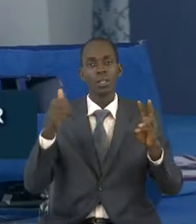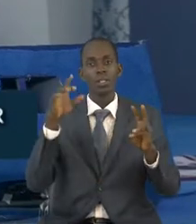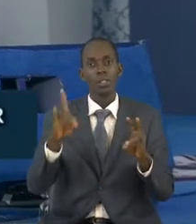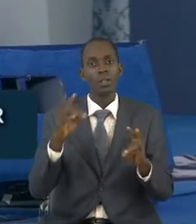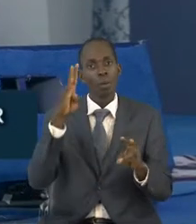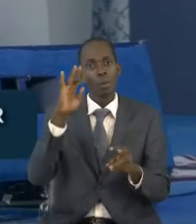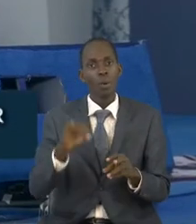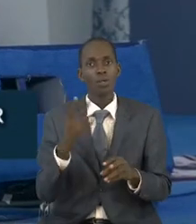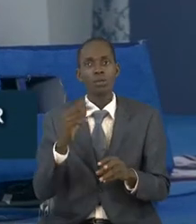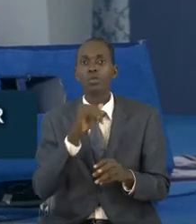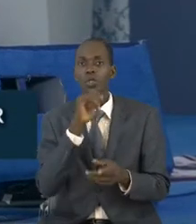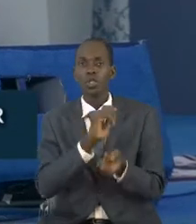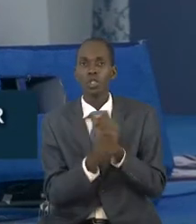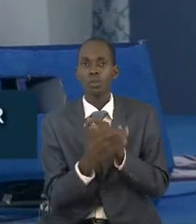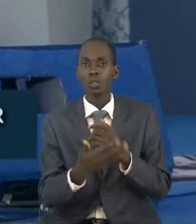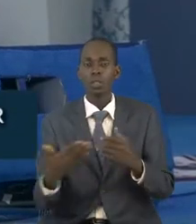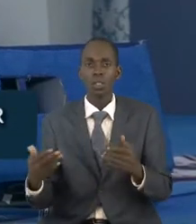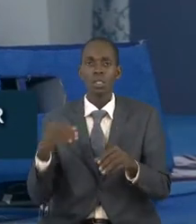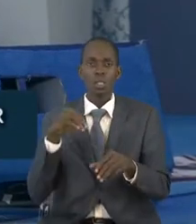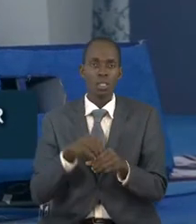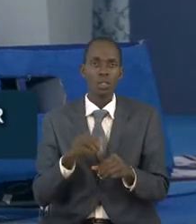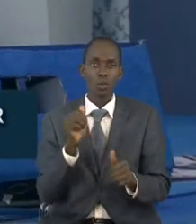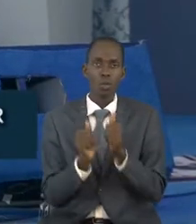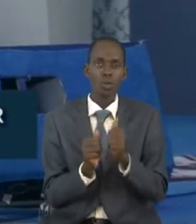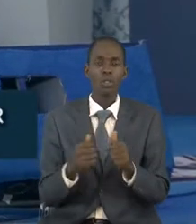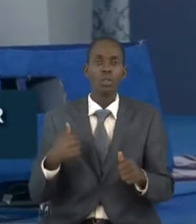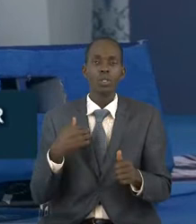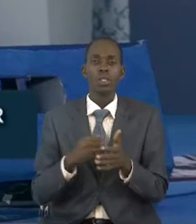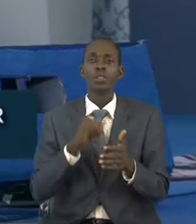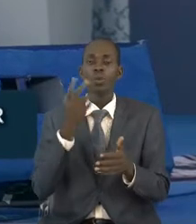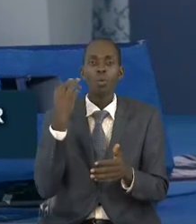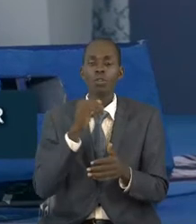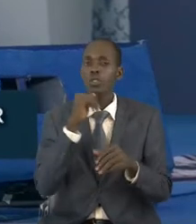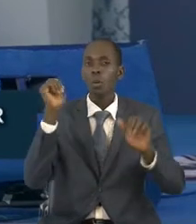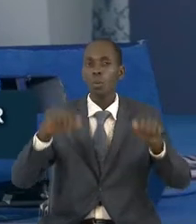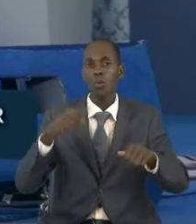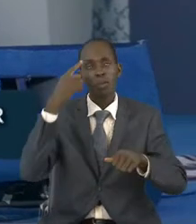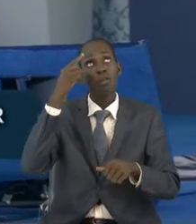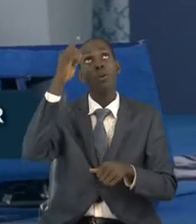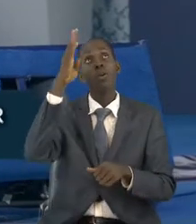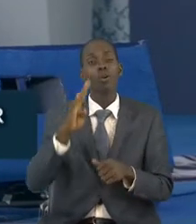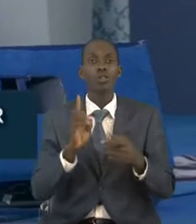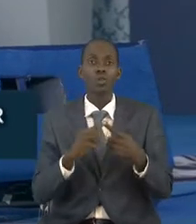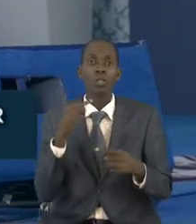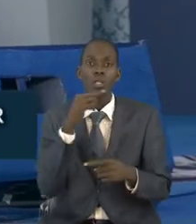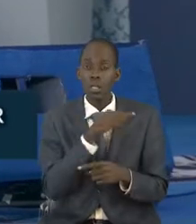unalterable things in which it was impossible for God to lie,